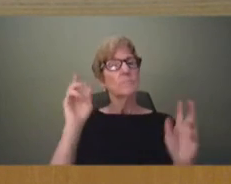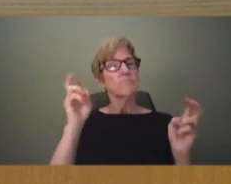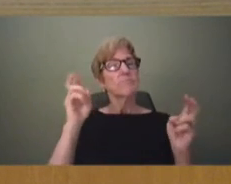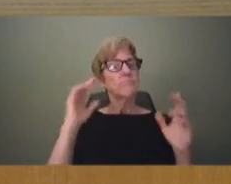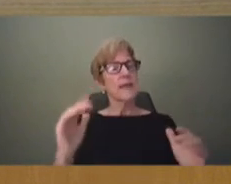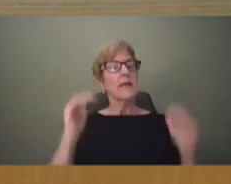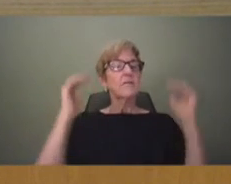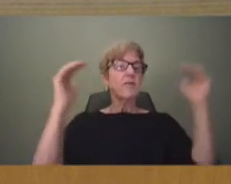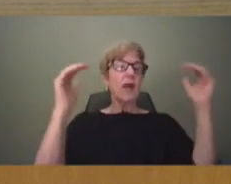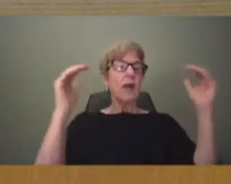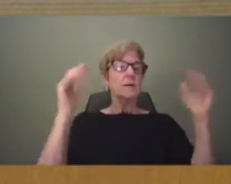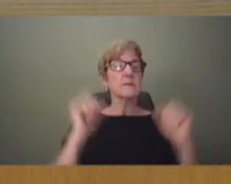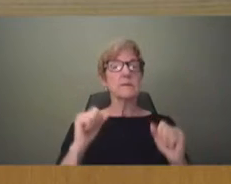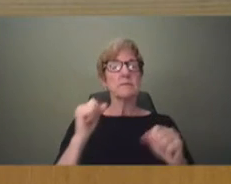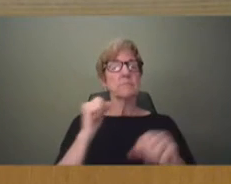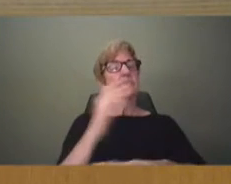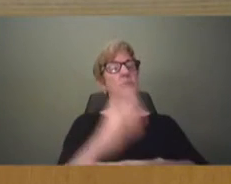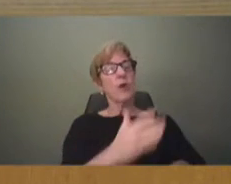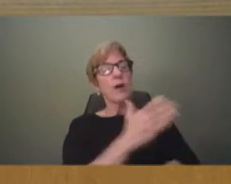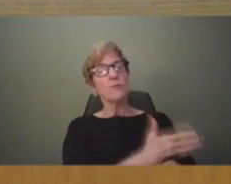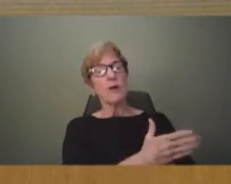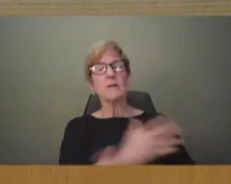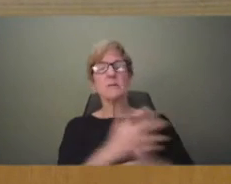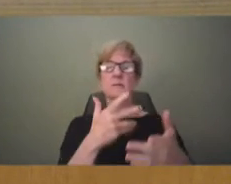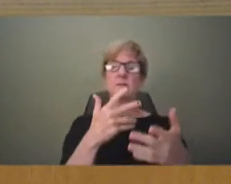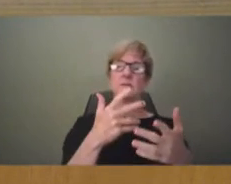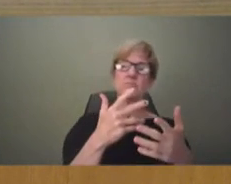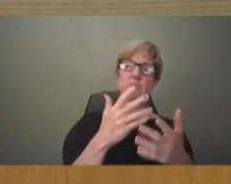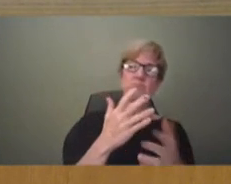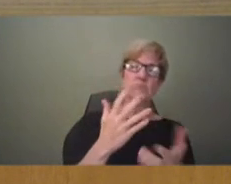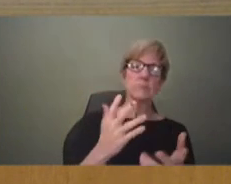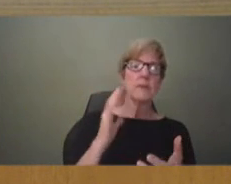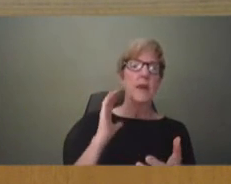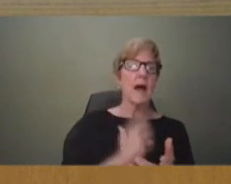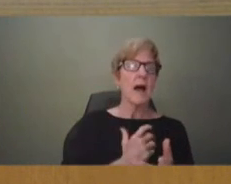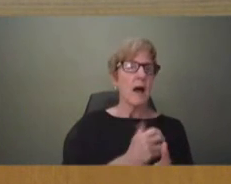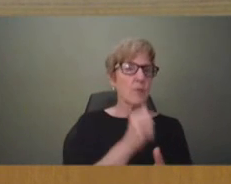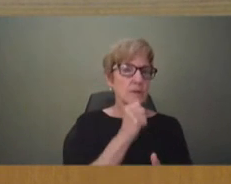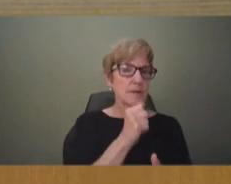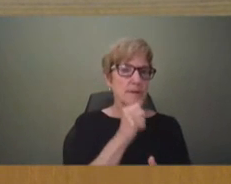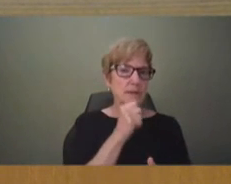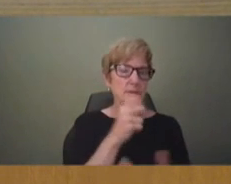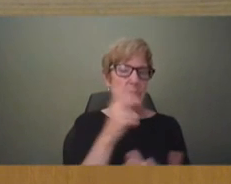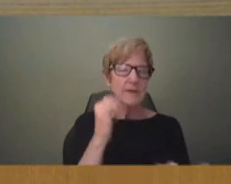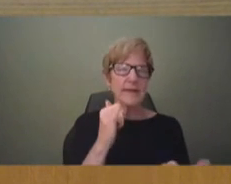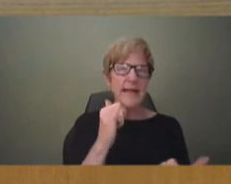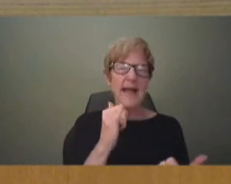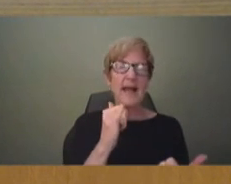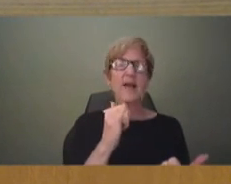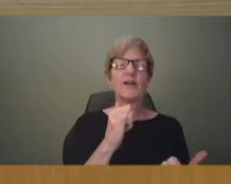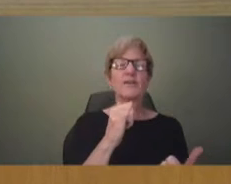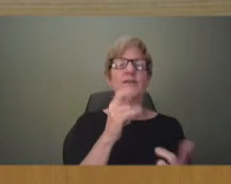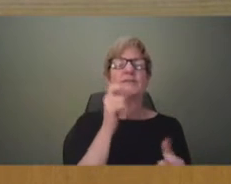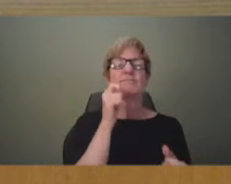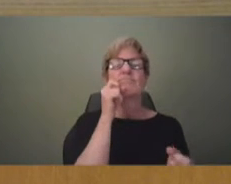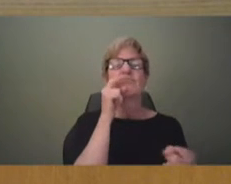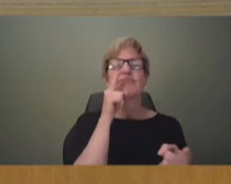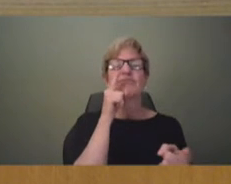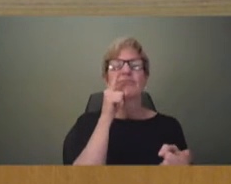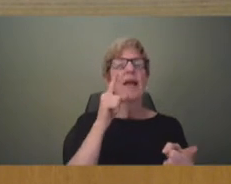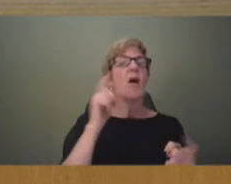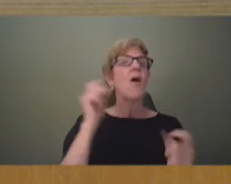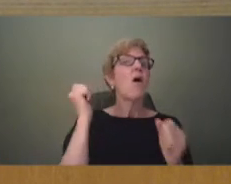neighborhood enhanc our little secret has been found as we welcomed all the many